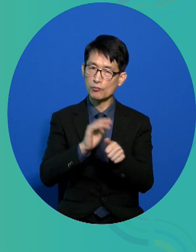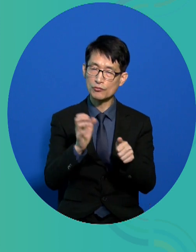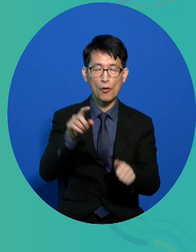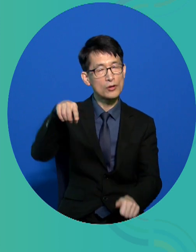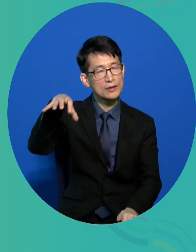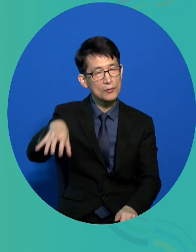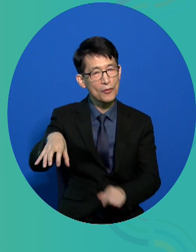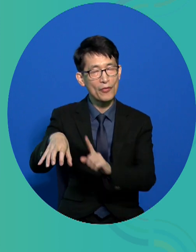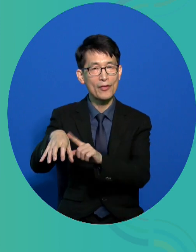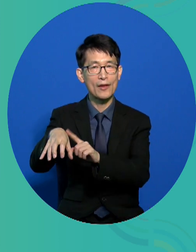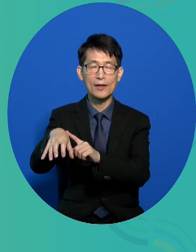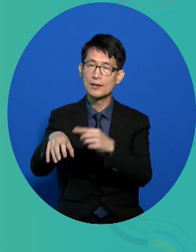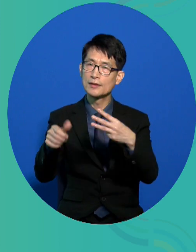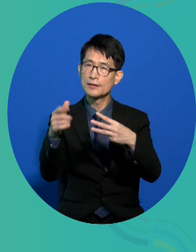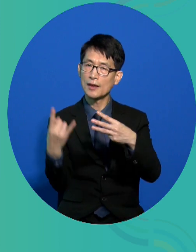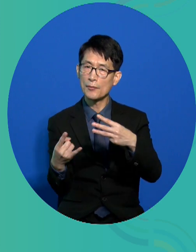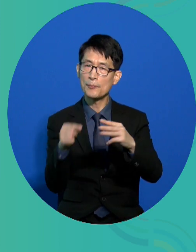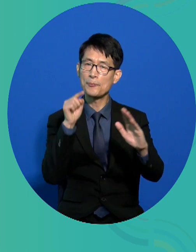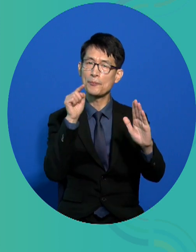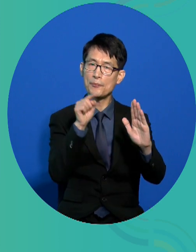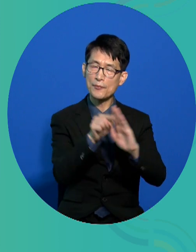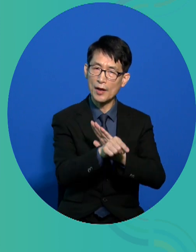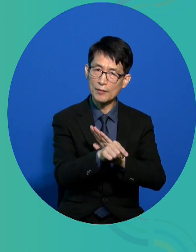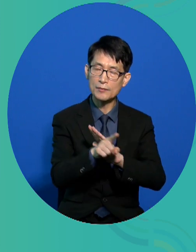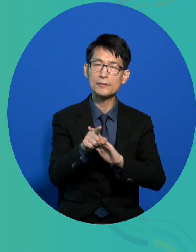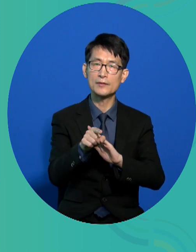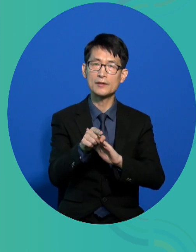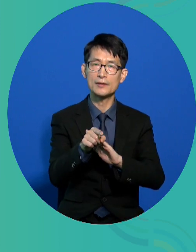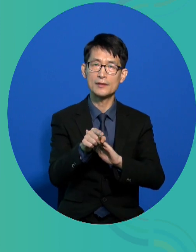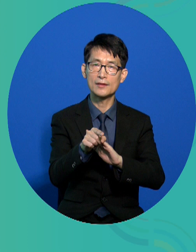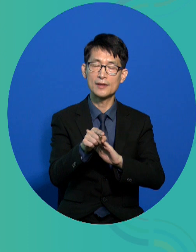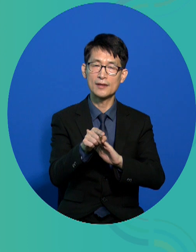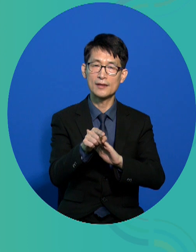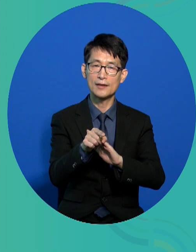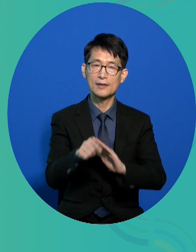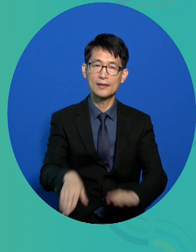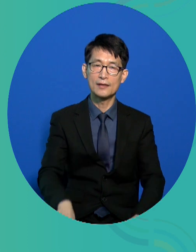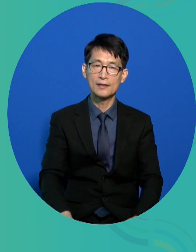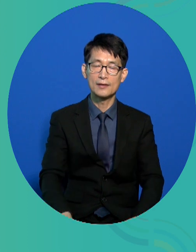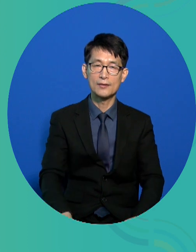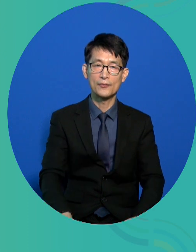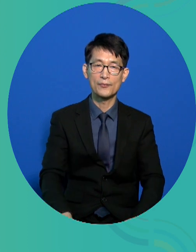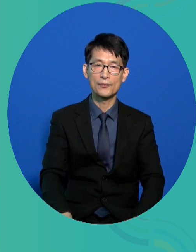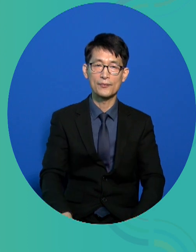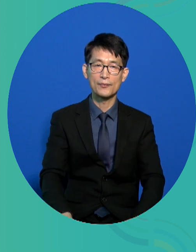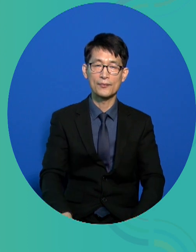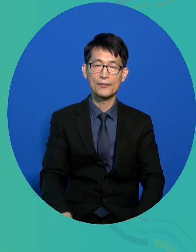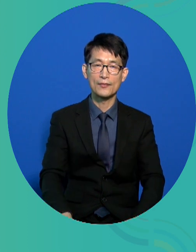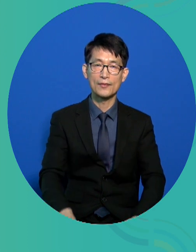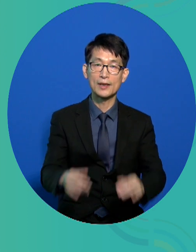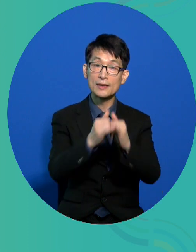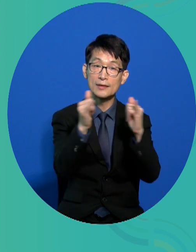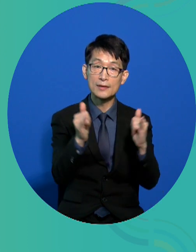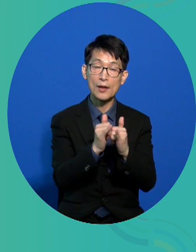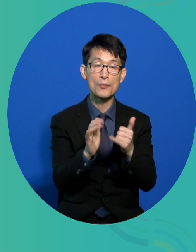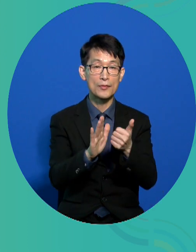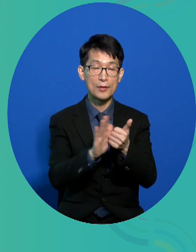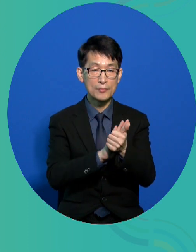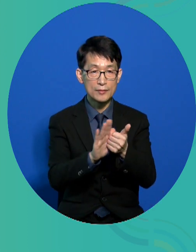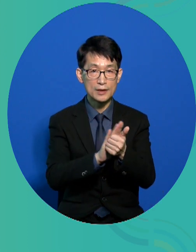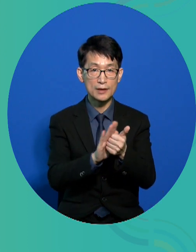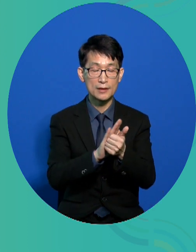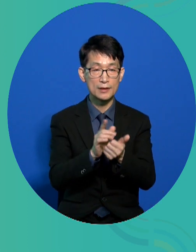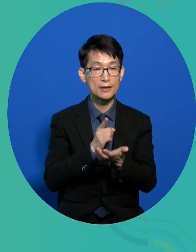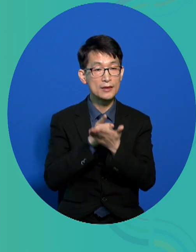and in one district in PyeongChang, North PyeongChang province, that was in Ponghwa. So we visited